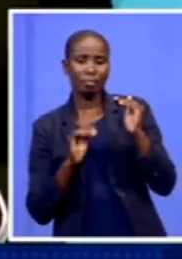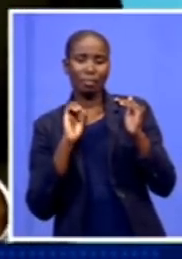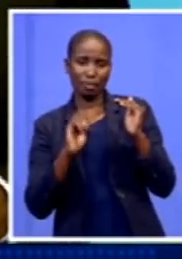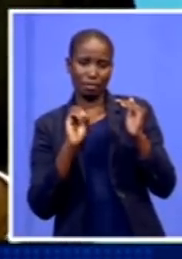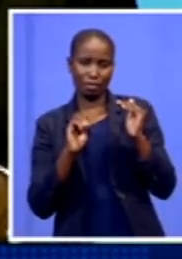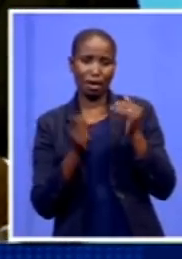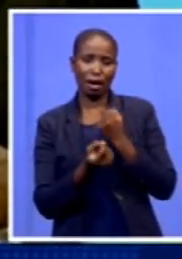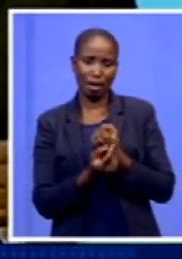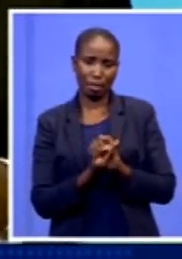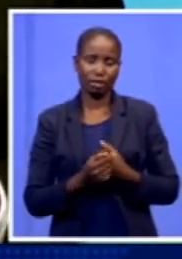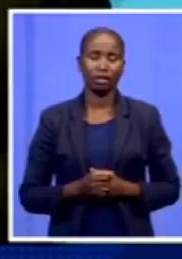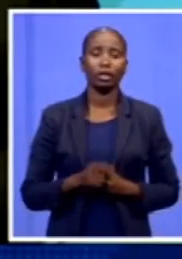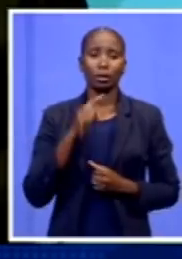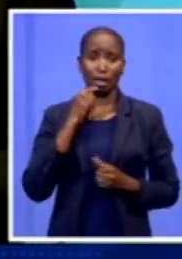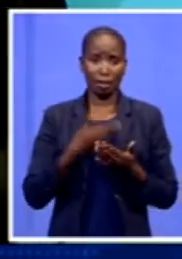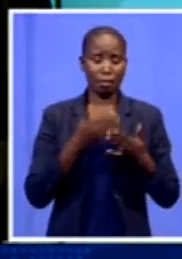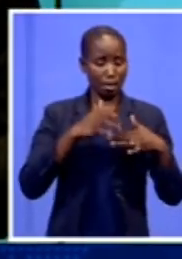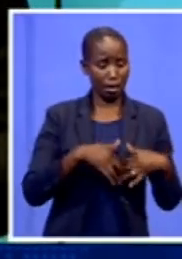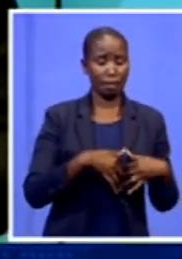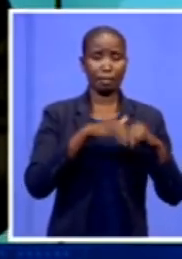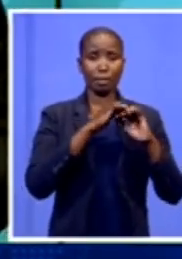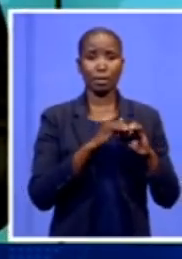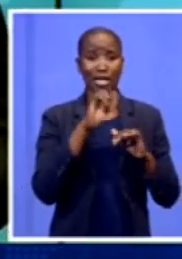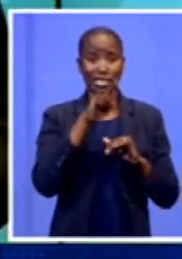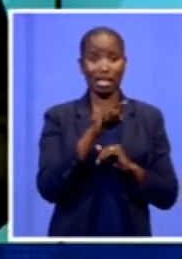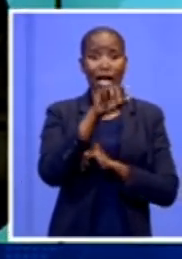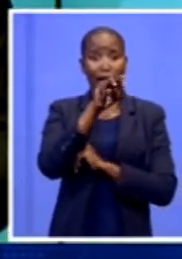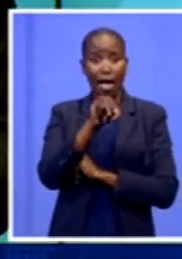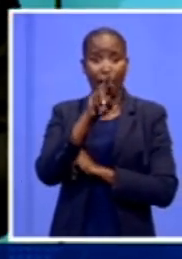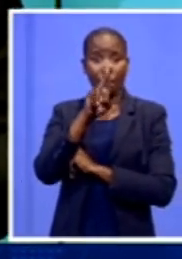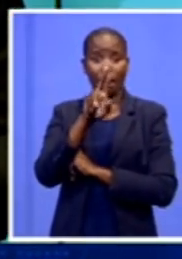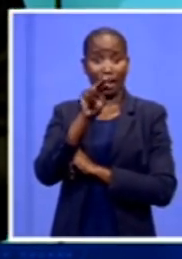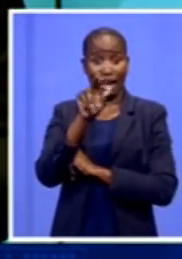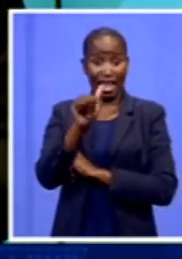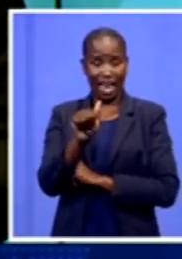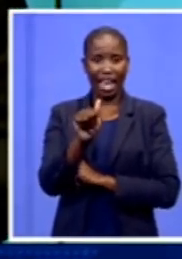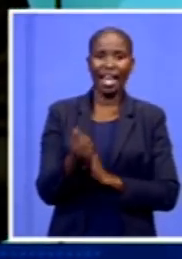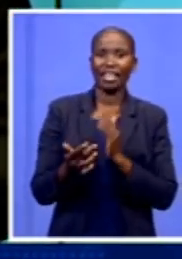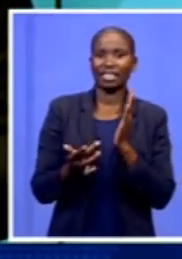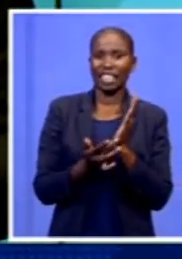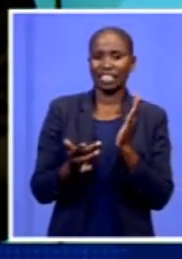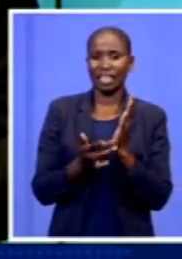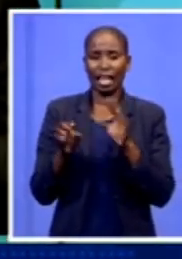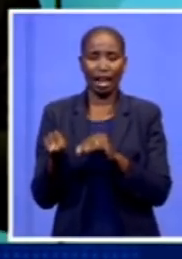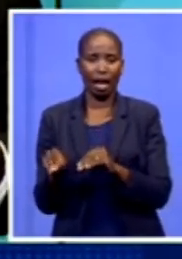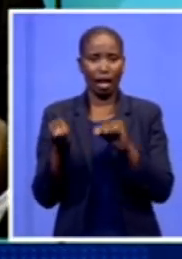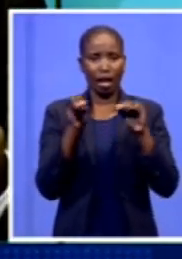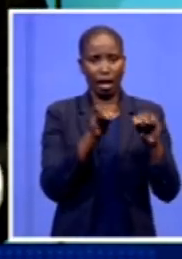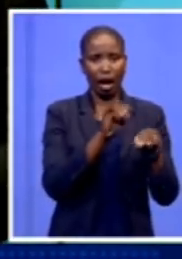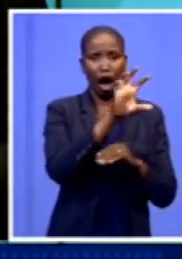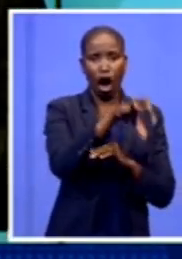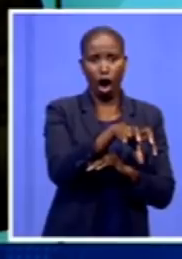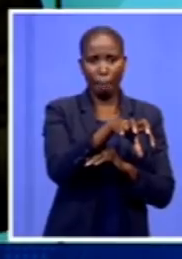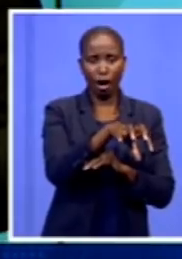establishment of this mRNA vaccine technology transfer hub in South Africa that will